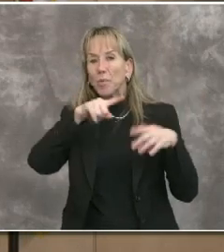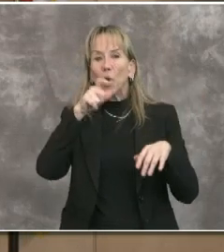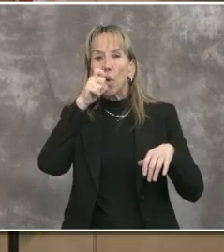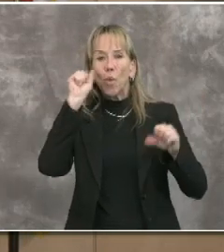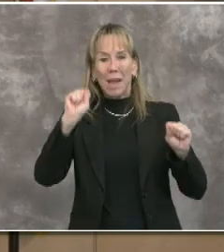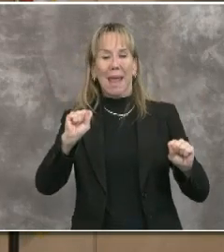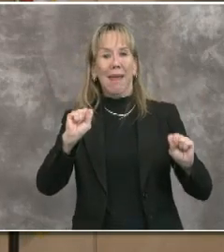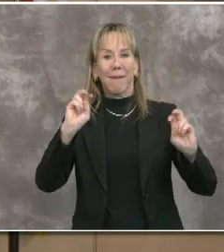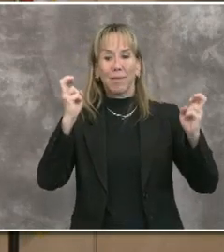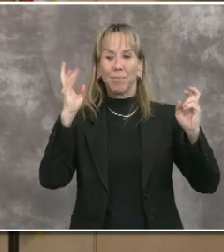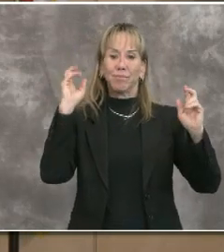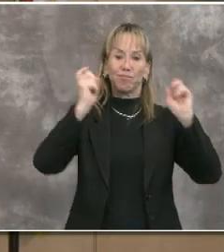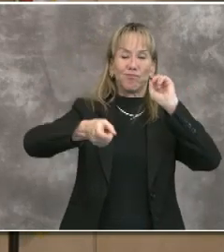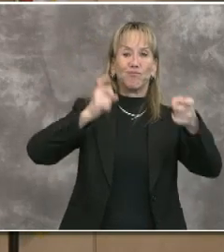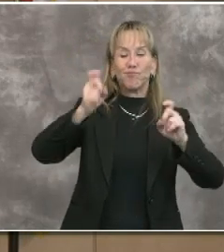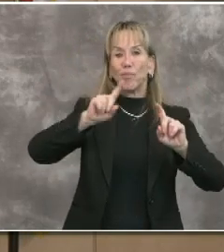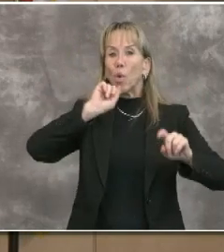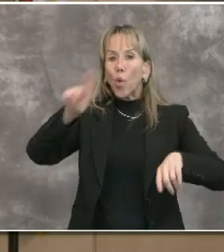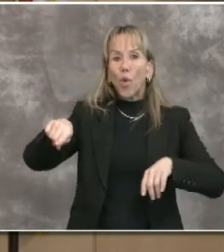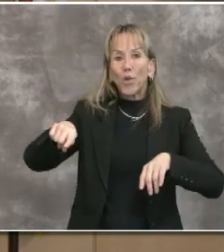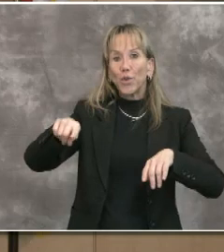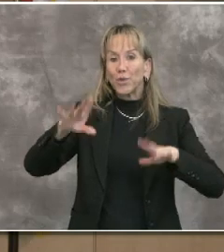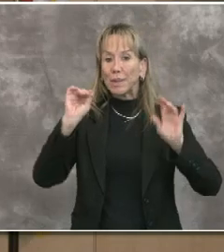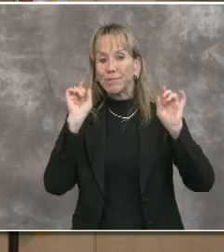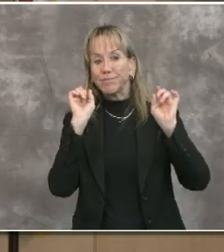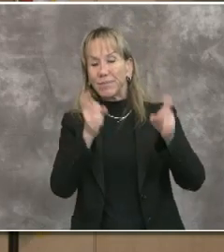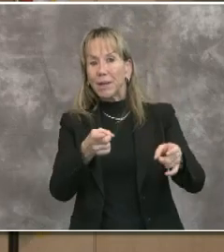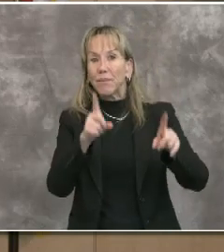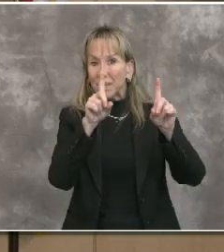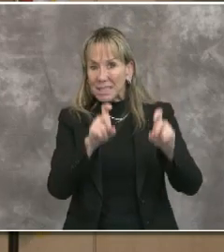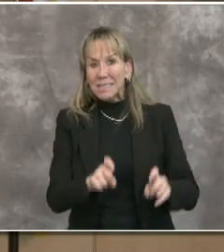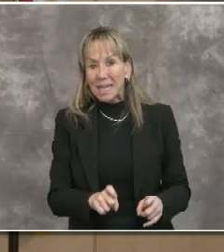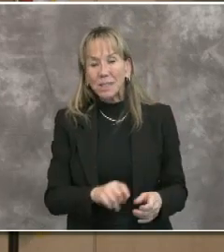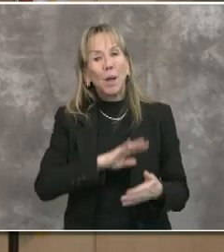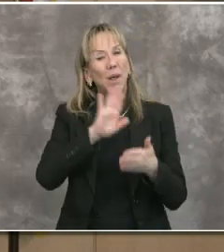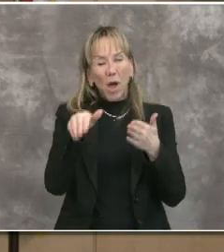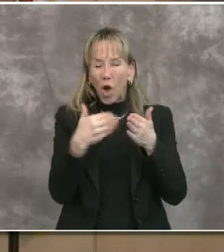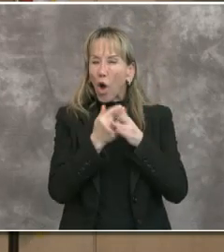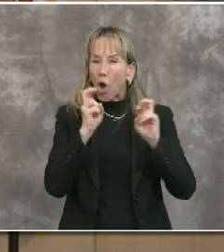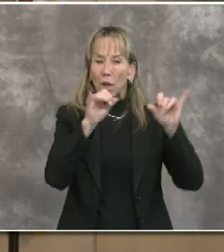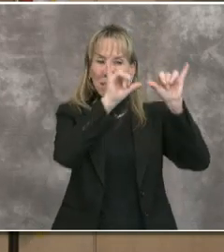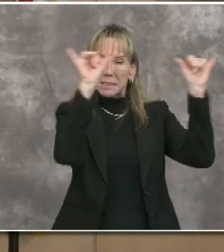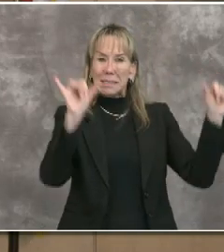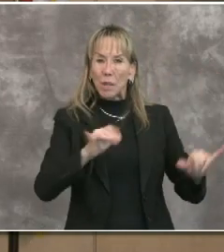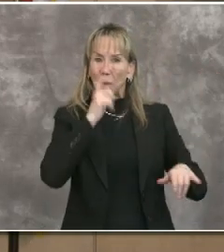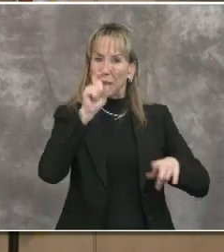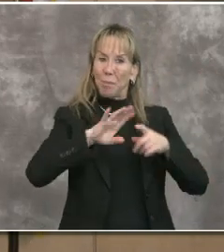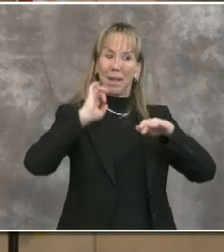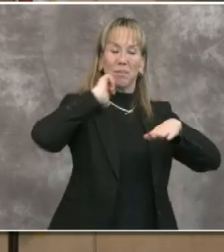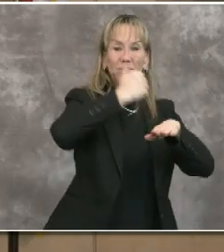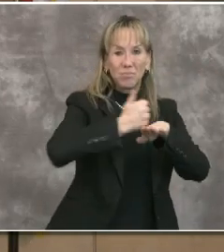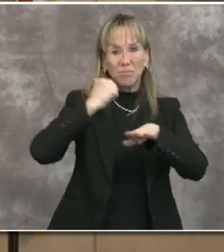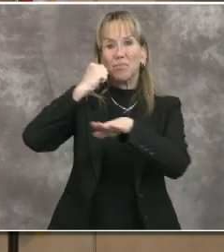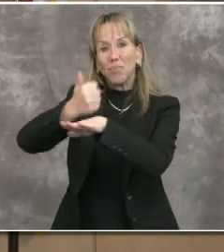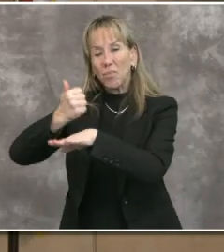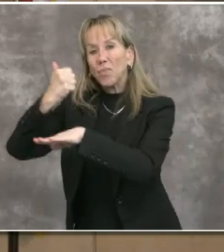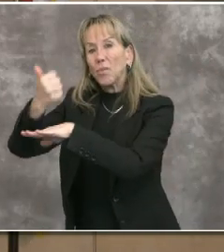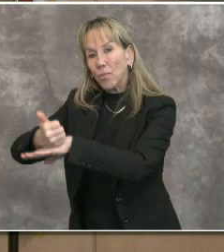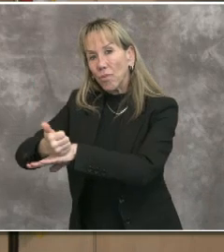be the ones that order and administer tests. But these are all systems that we'll have to have in place in order